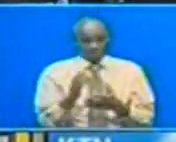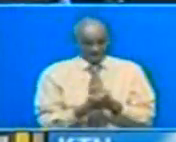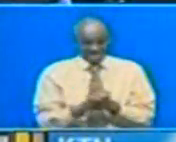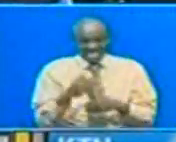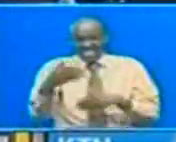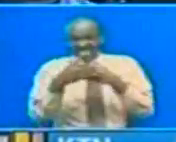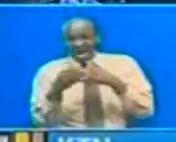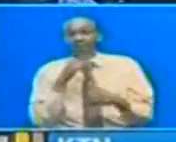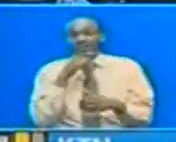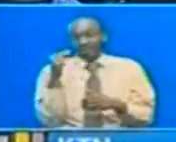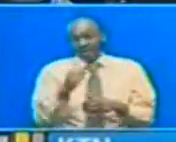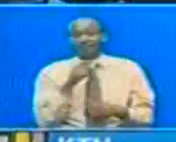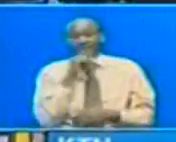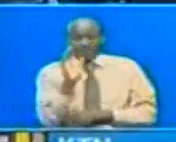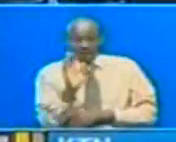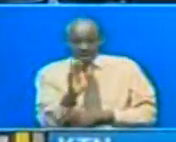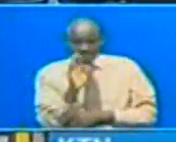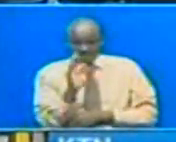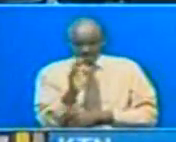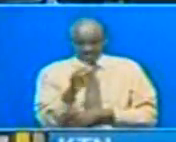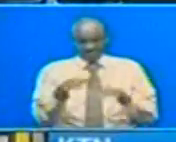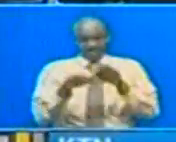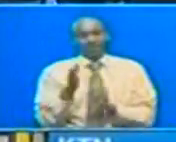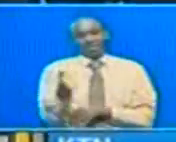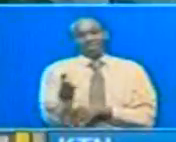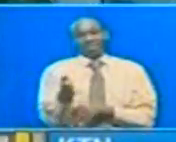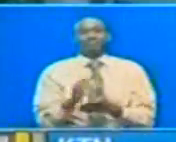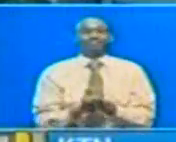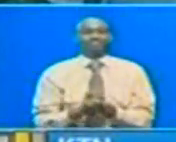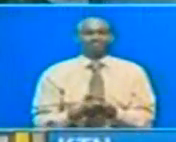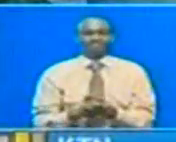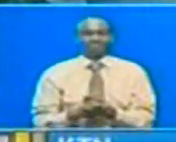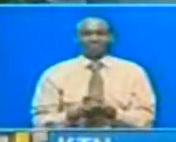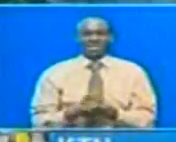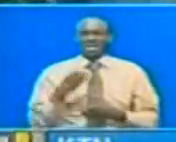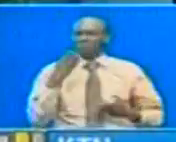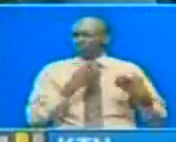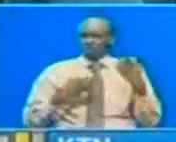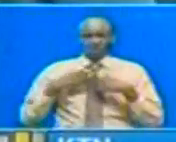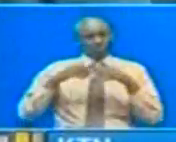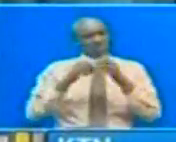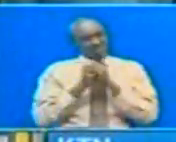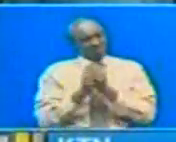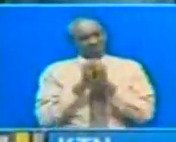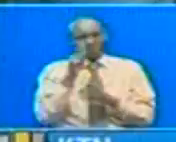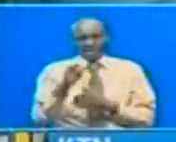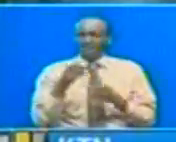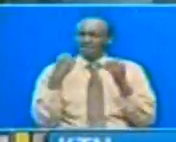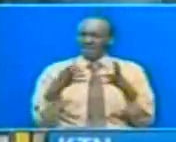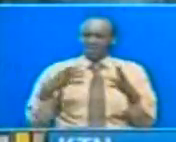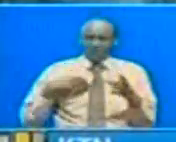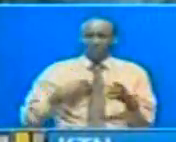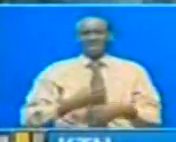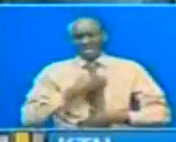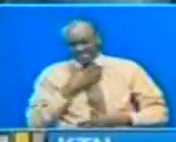his grandfather's grave, the late Jaramogi Oginga Odinga. The emotional funeral service is one that brought together guests